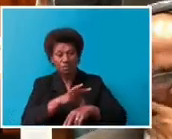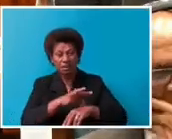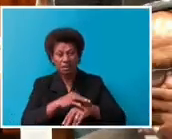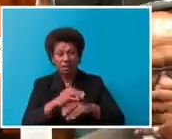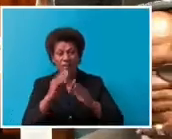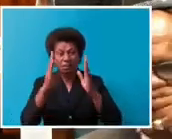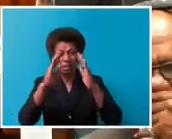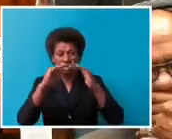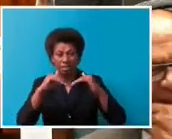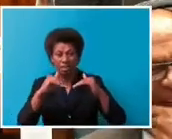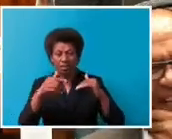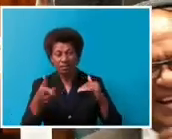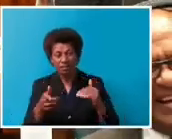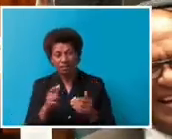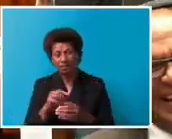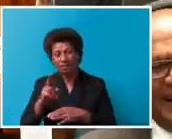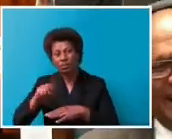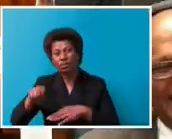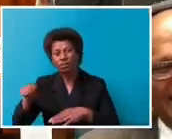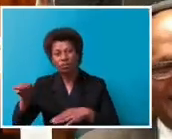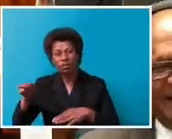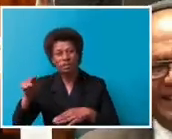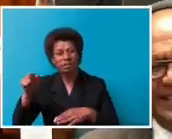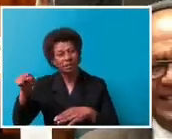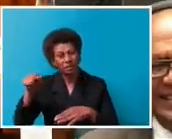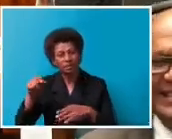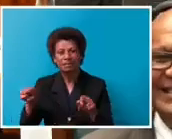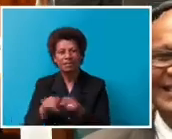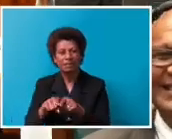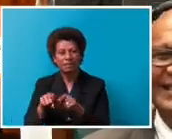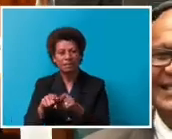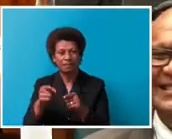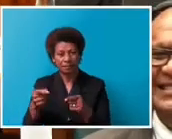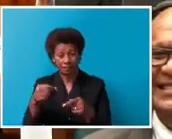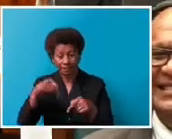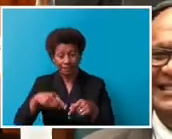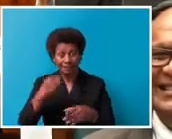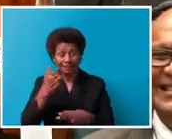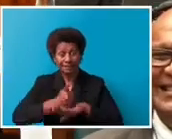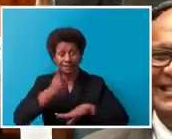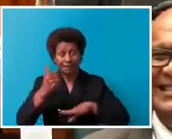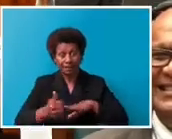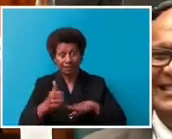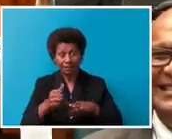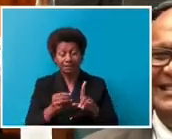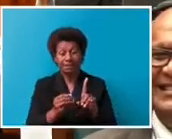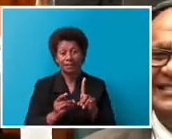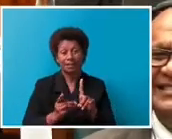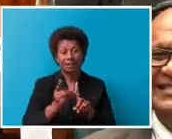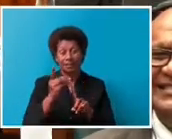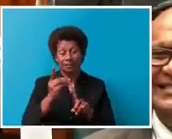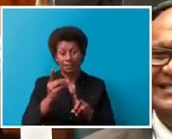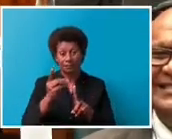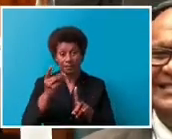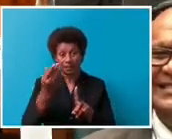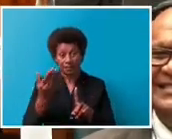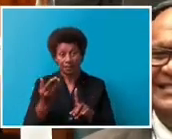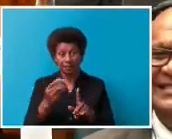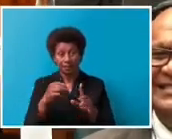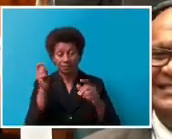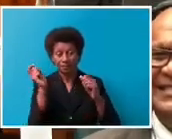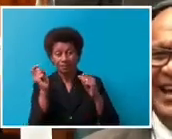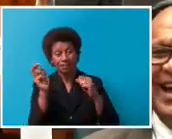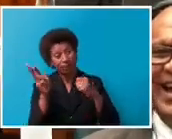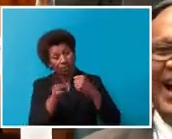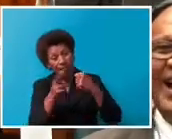The Sori Health Center was falling apart. It is this government that has got the development partners that is now fixing it,